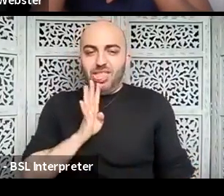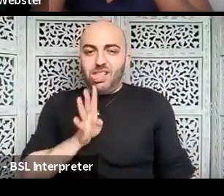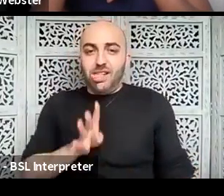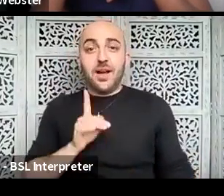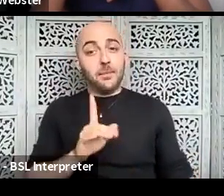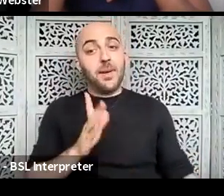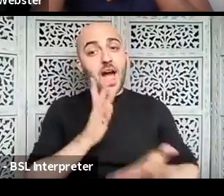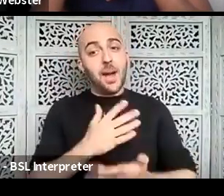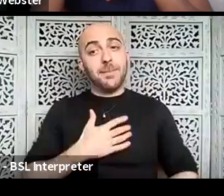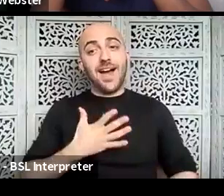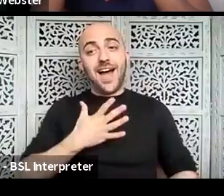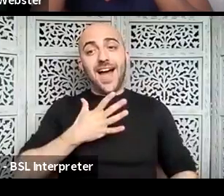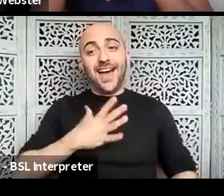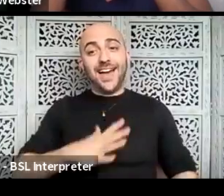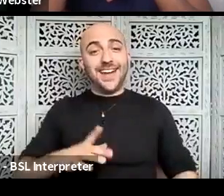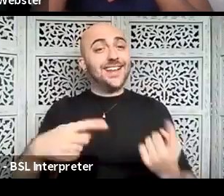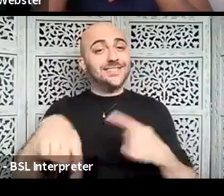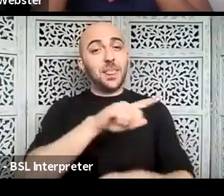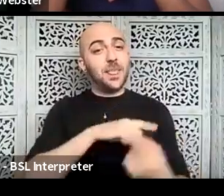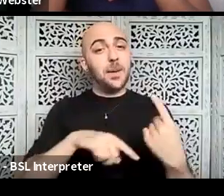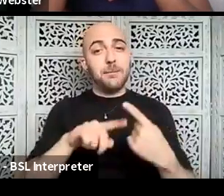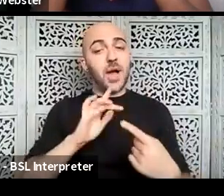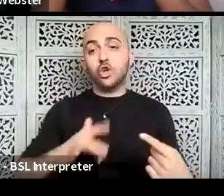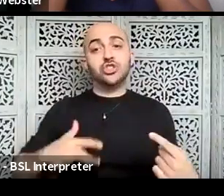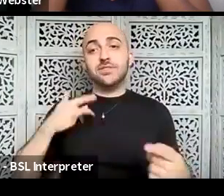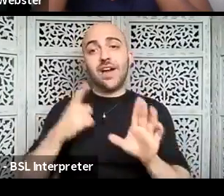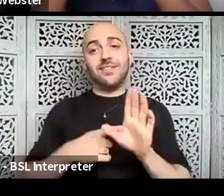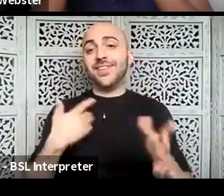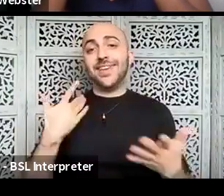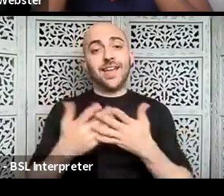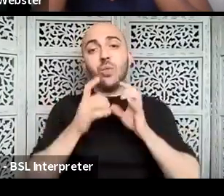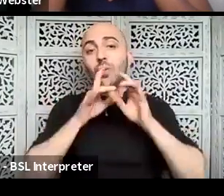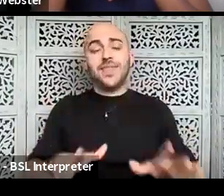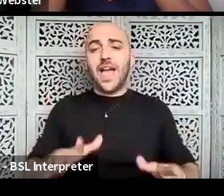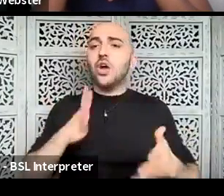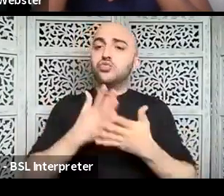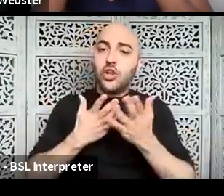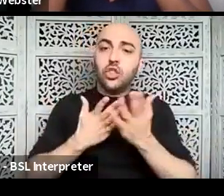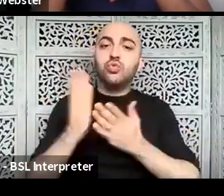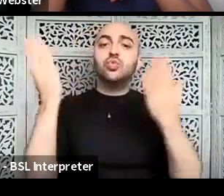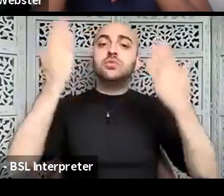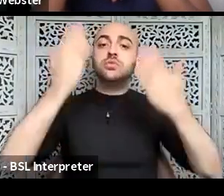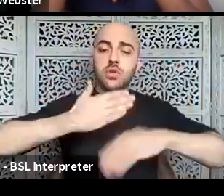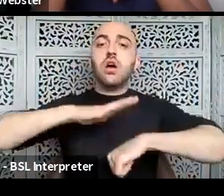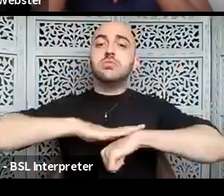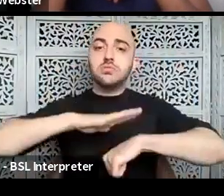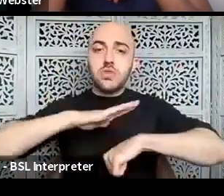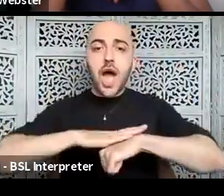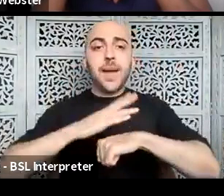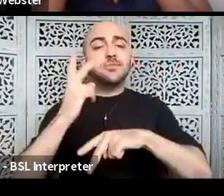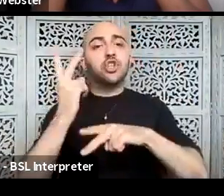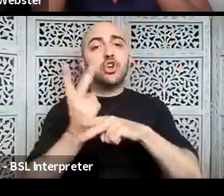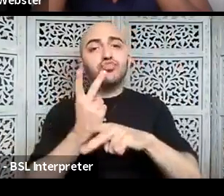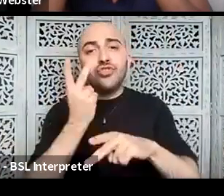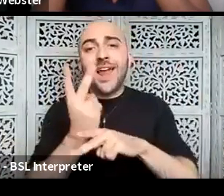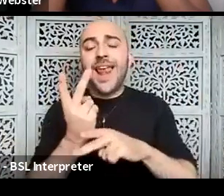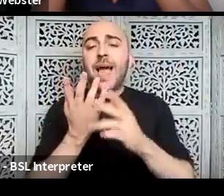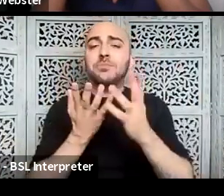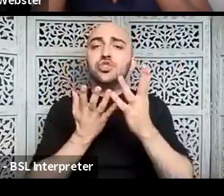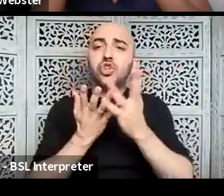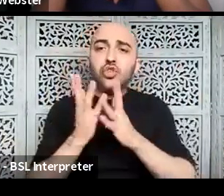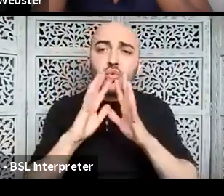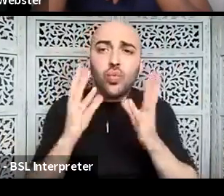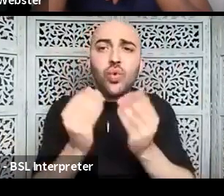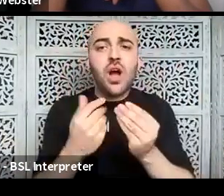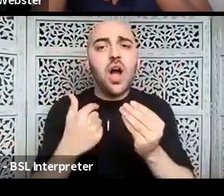them. I don't think I would have survived the year without them. I got through some really dark times and relapsed and through all of this. And yeah,